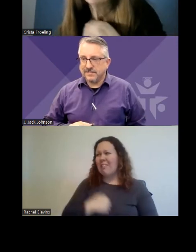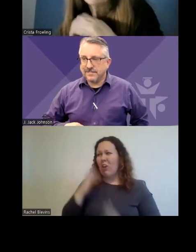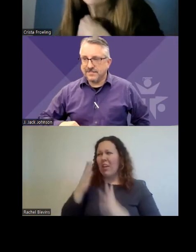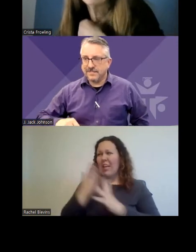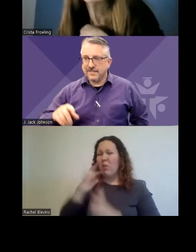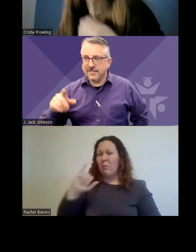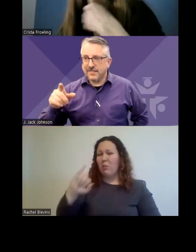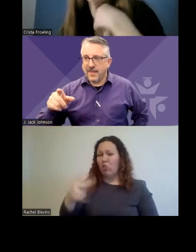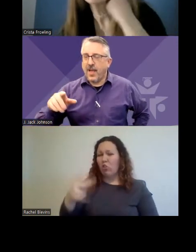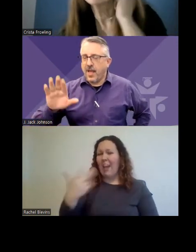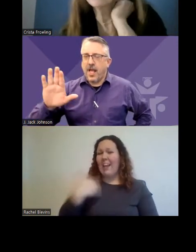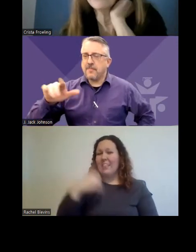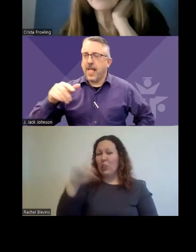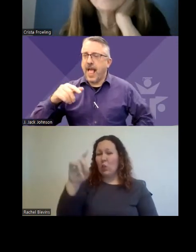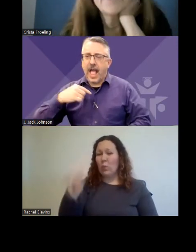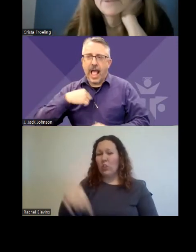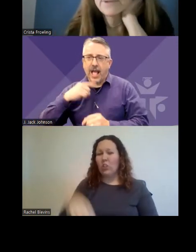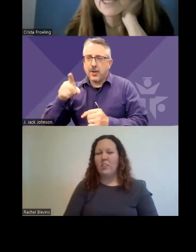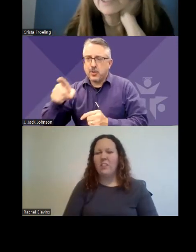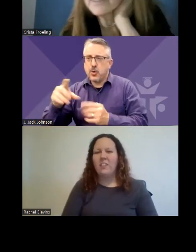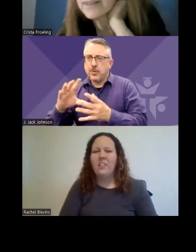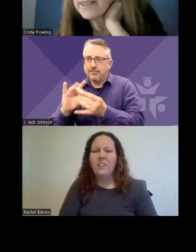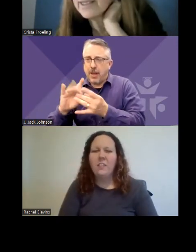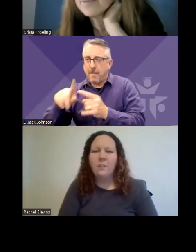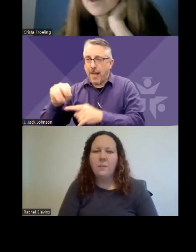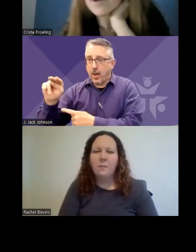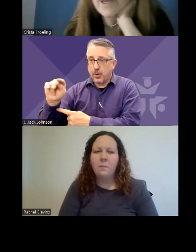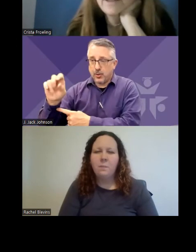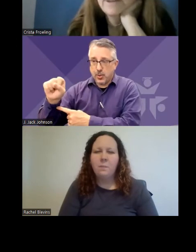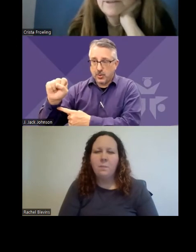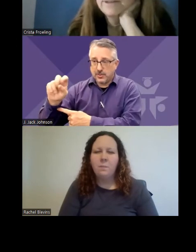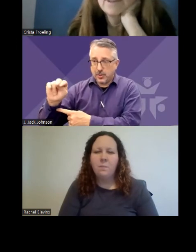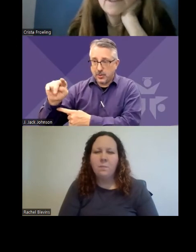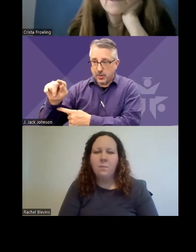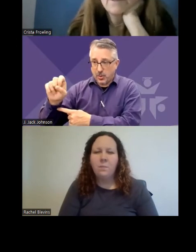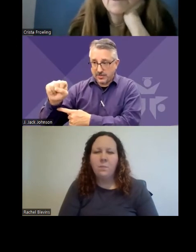No. question. Yes, go ahead. I can't see him, so go ahead.